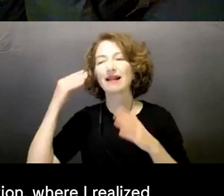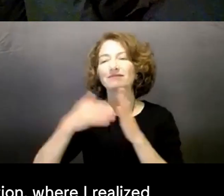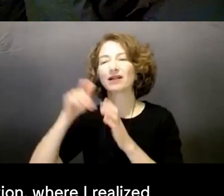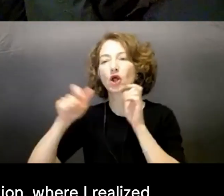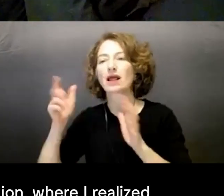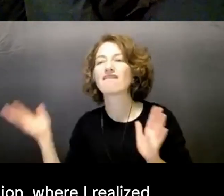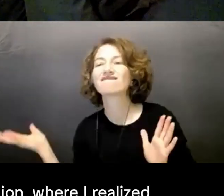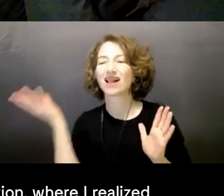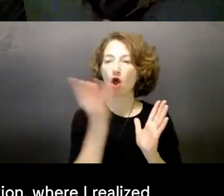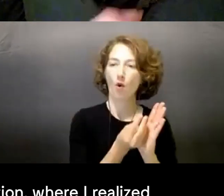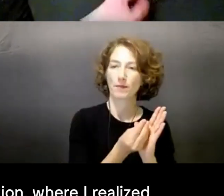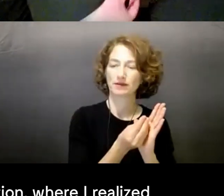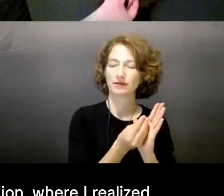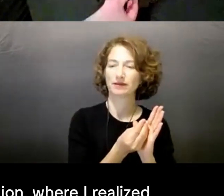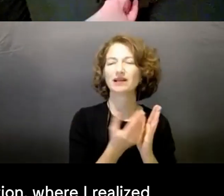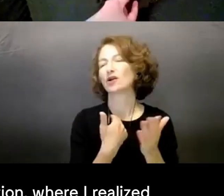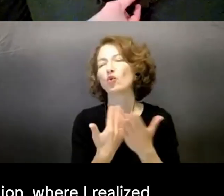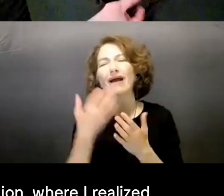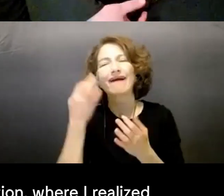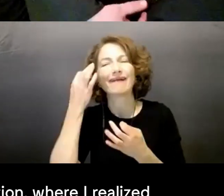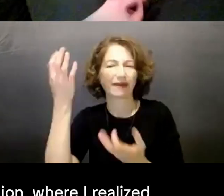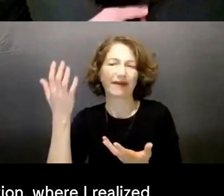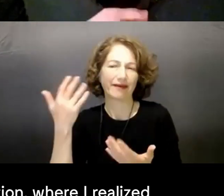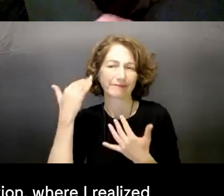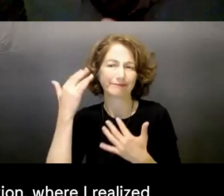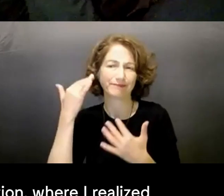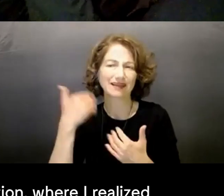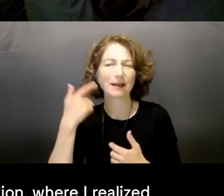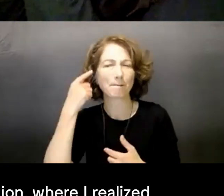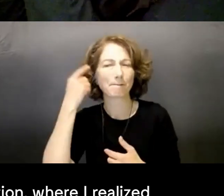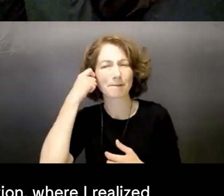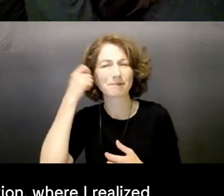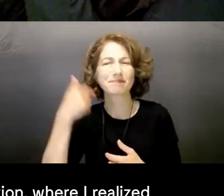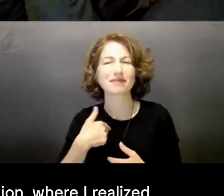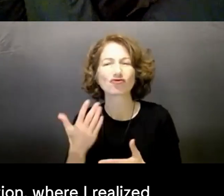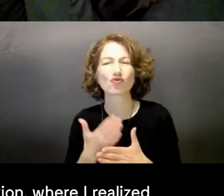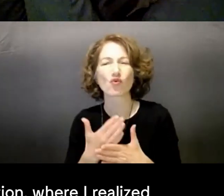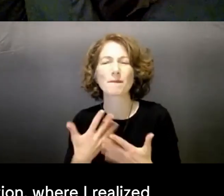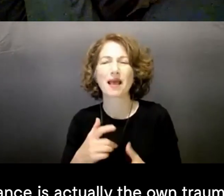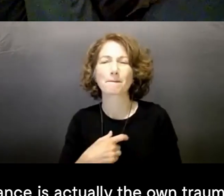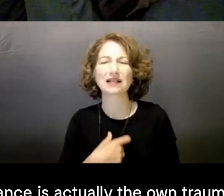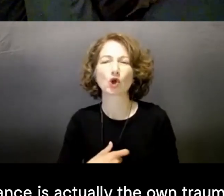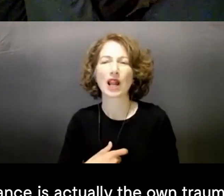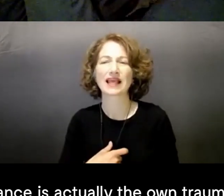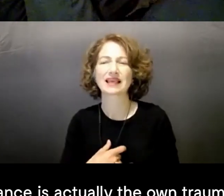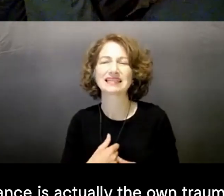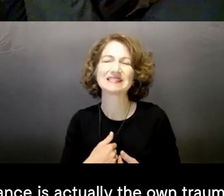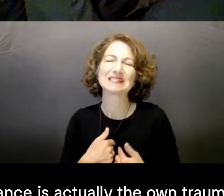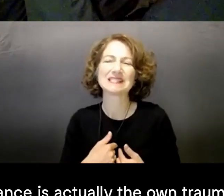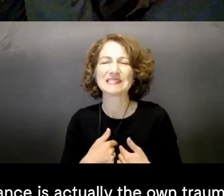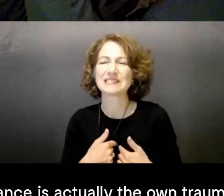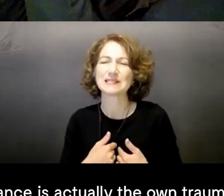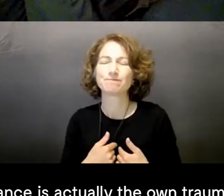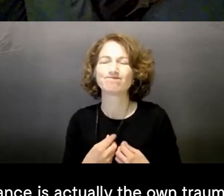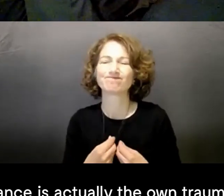So that's just a reflection where I realize that on a very personal level, that is